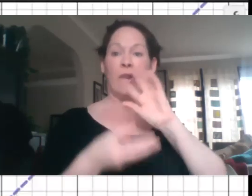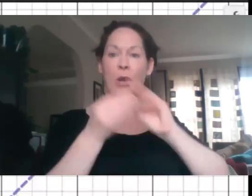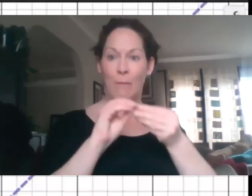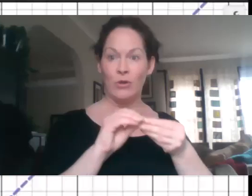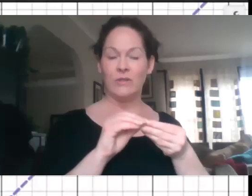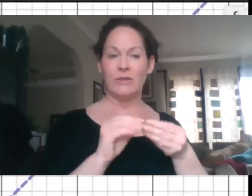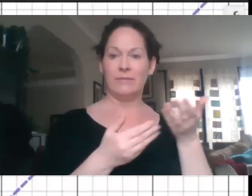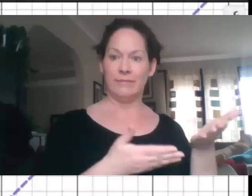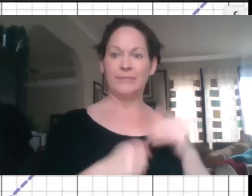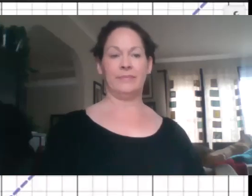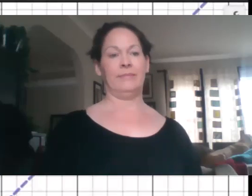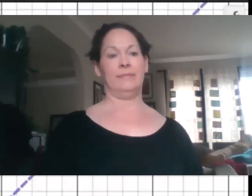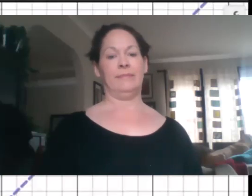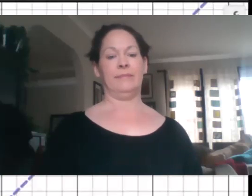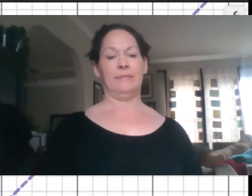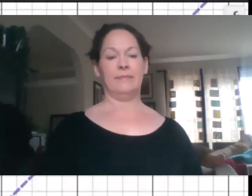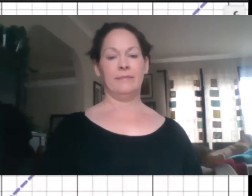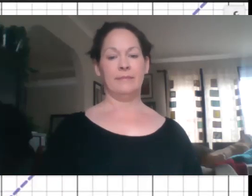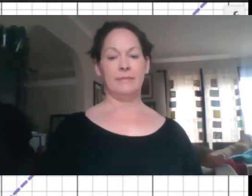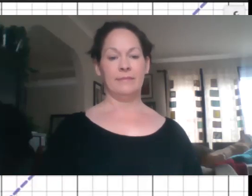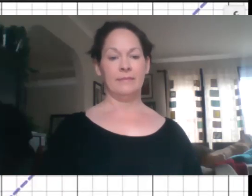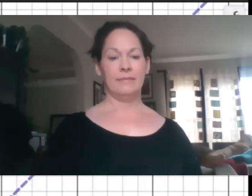number downstairs.